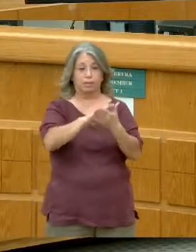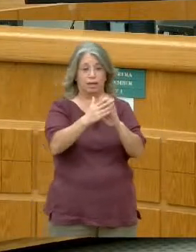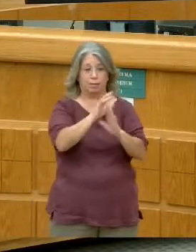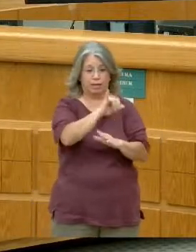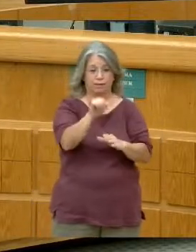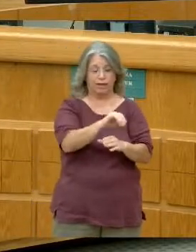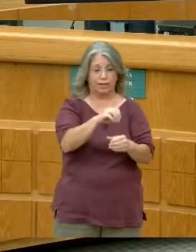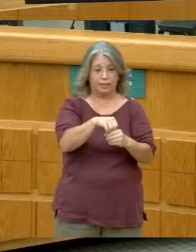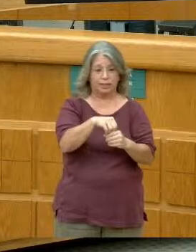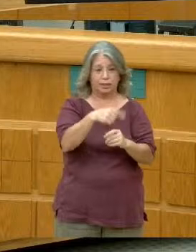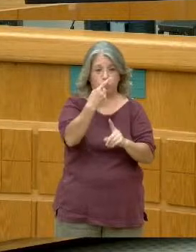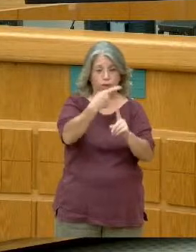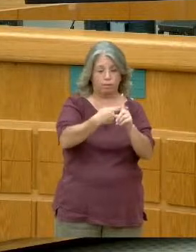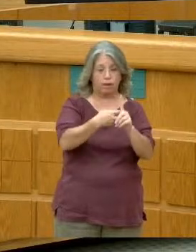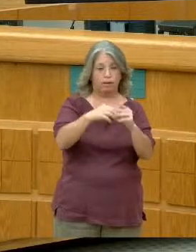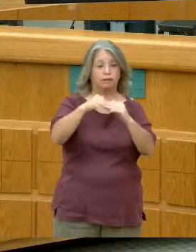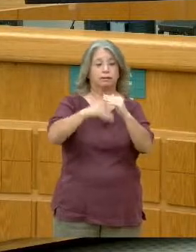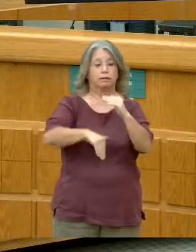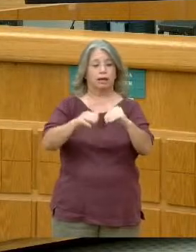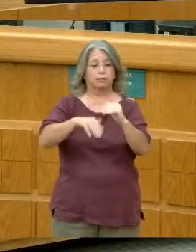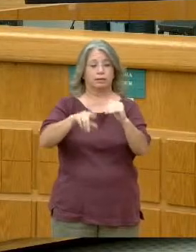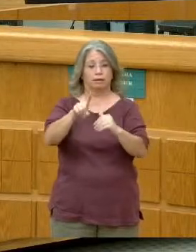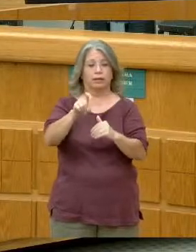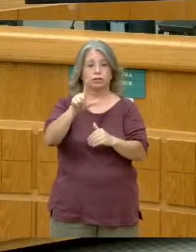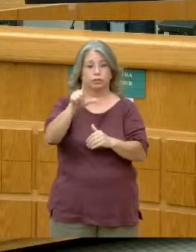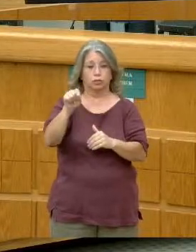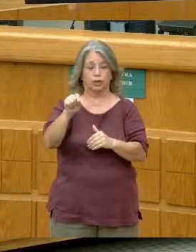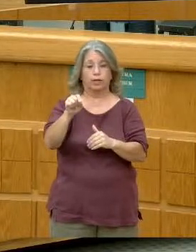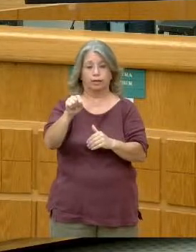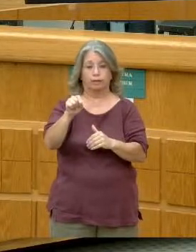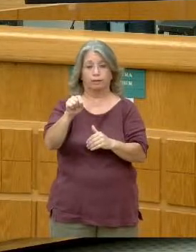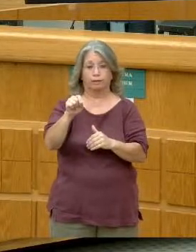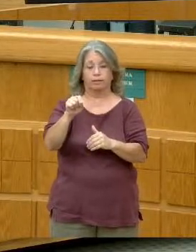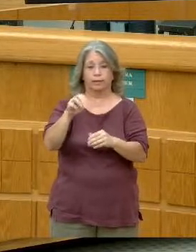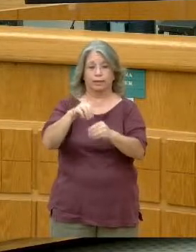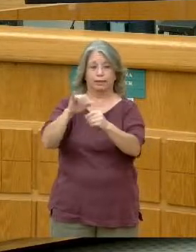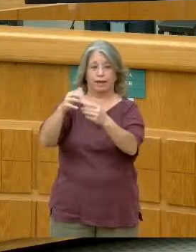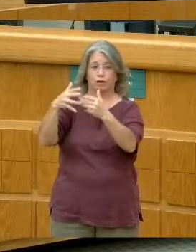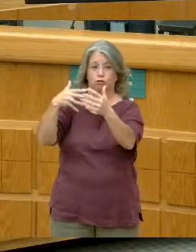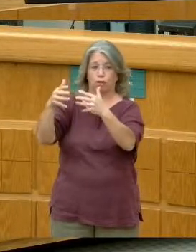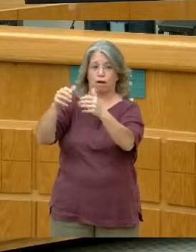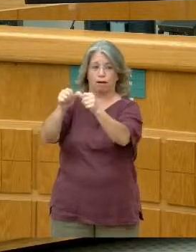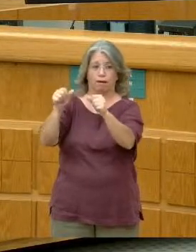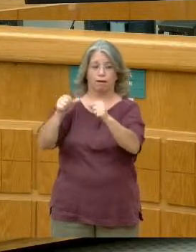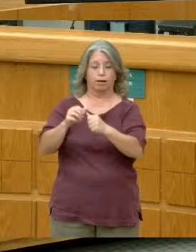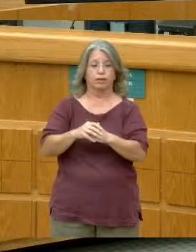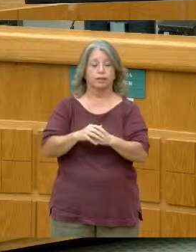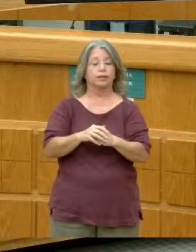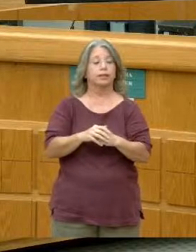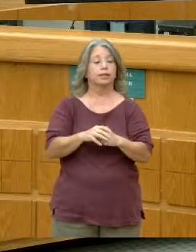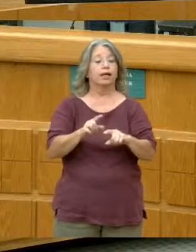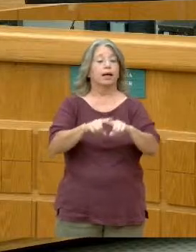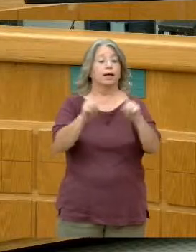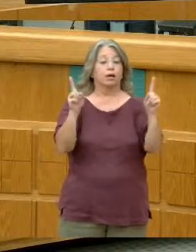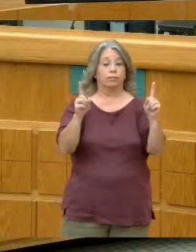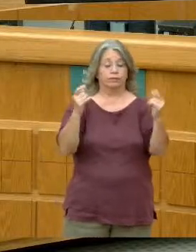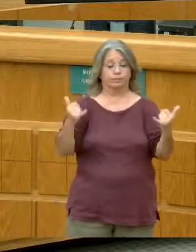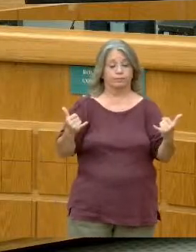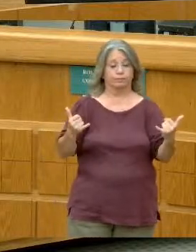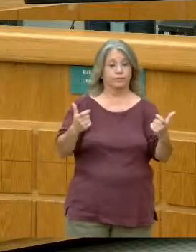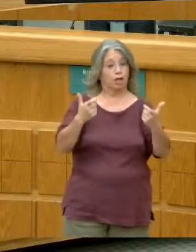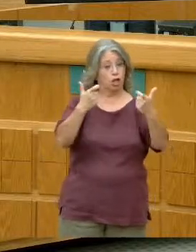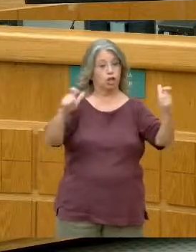that are there in the grayed out area. However, at this point, a large proportion of the Coastal Bend area has